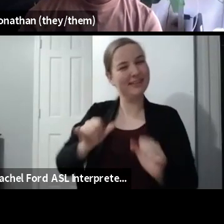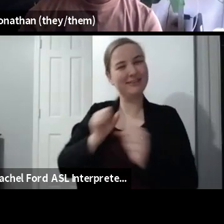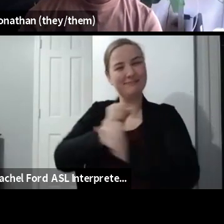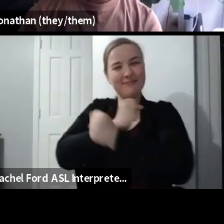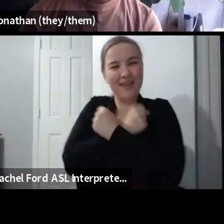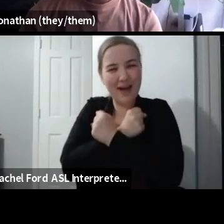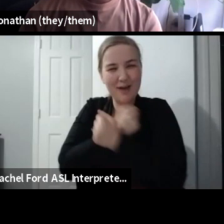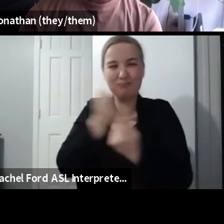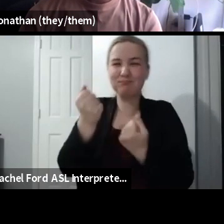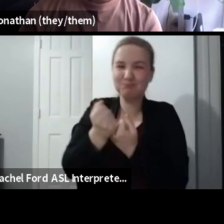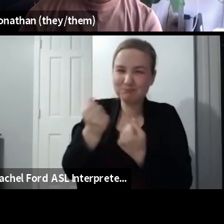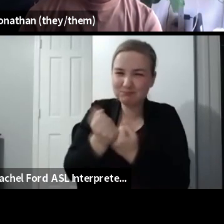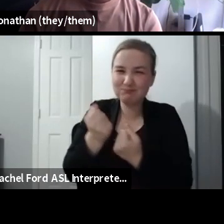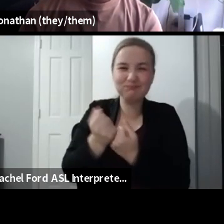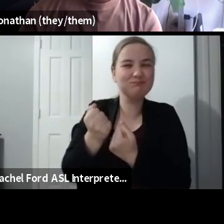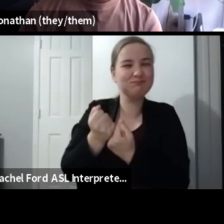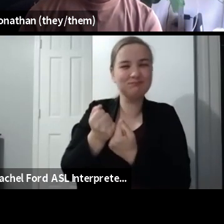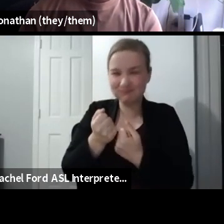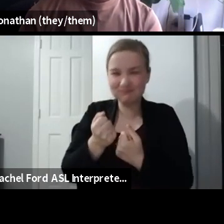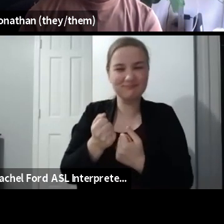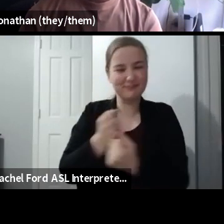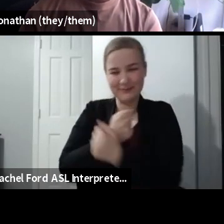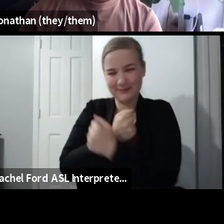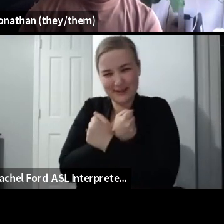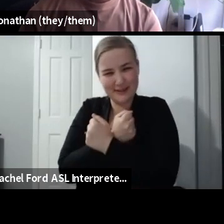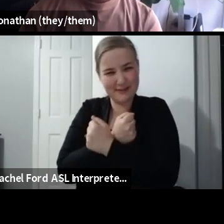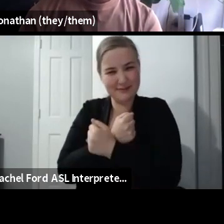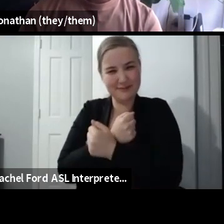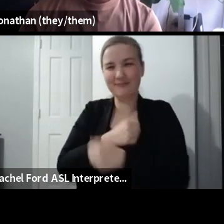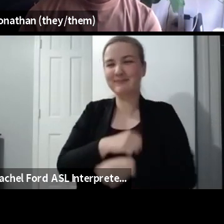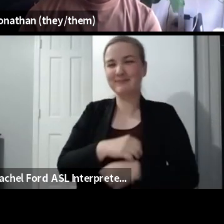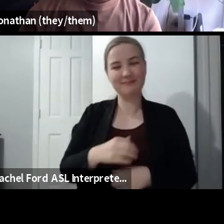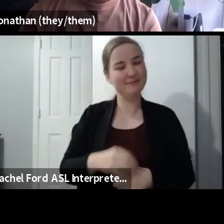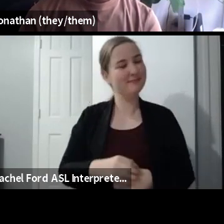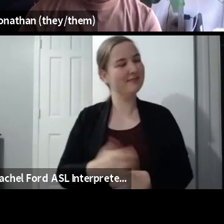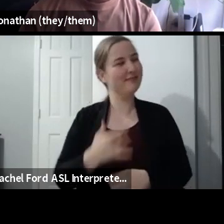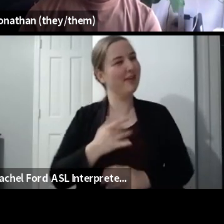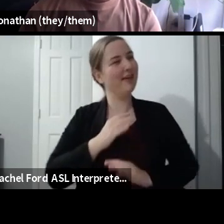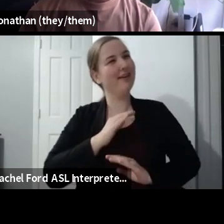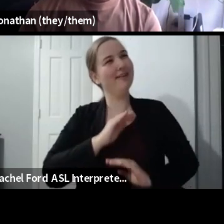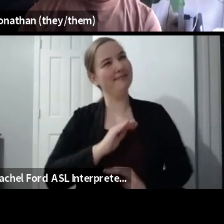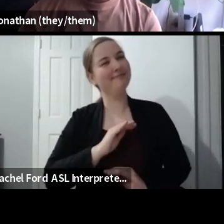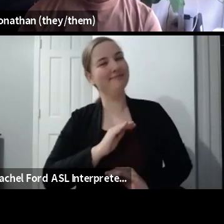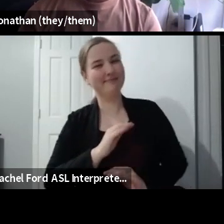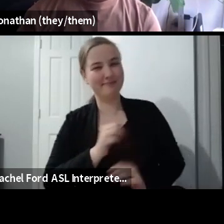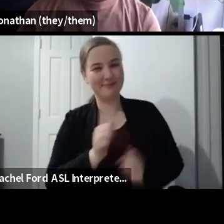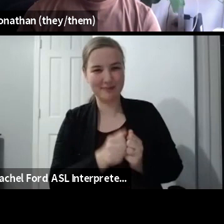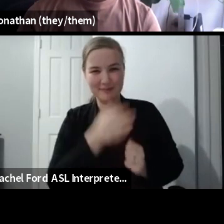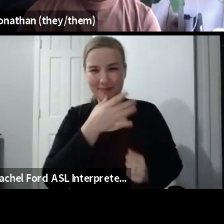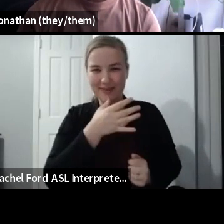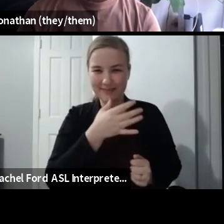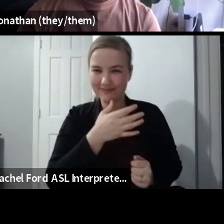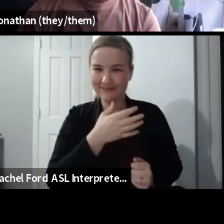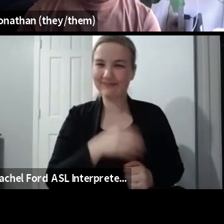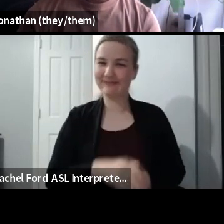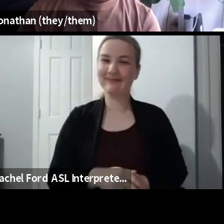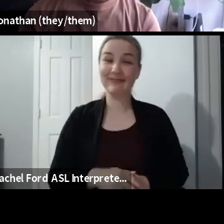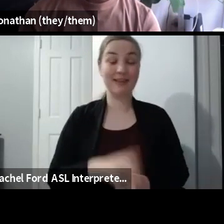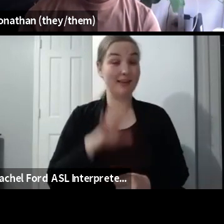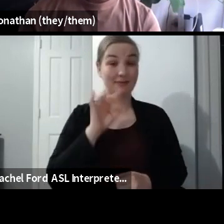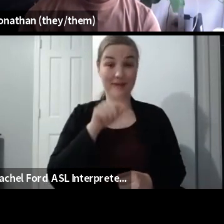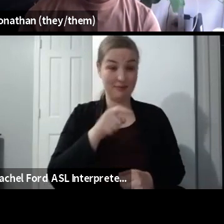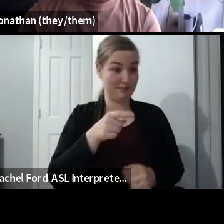need and the reassurance. And yeah, if I had to pick one thing